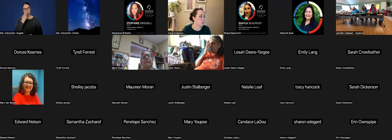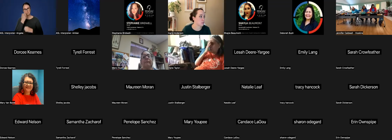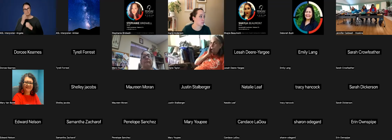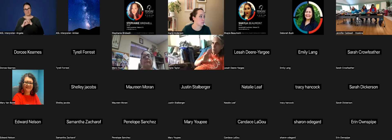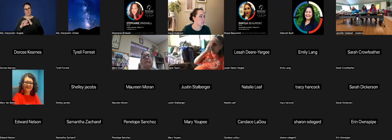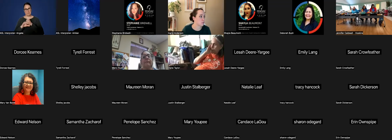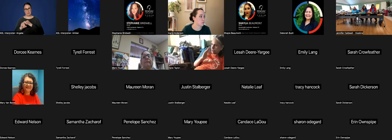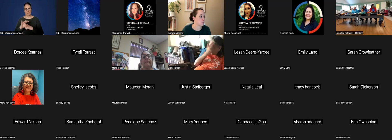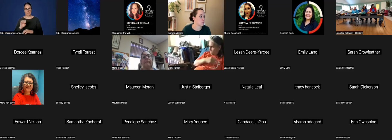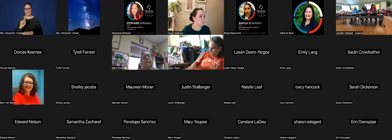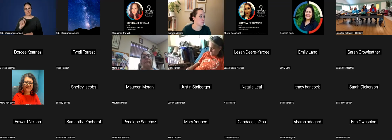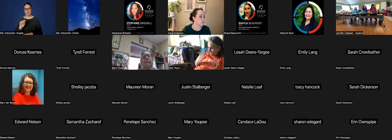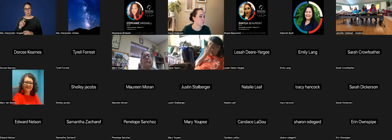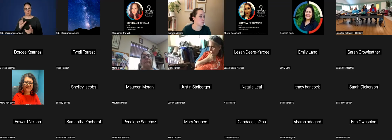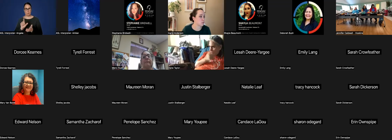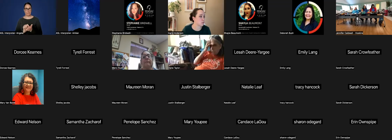Vistaprint.